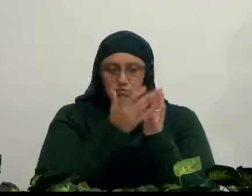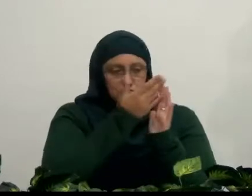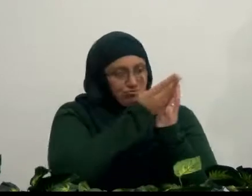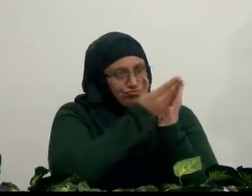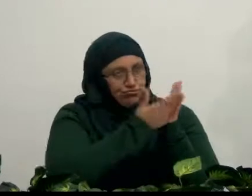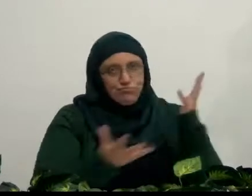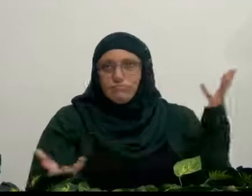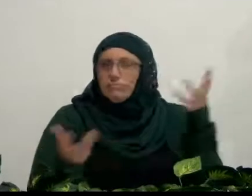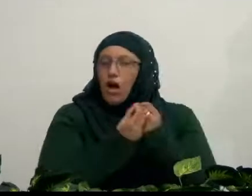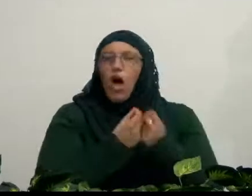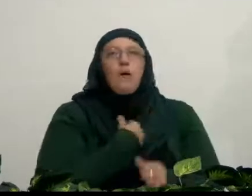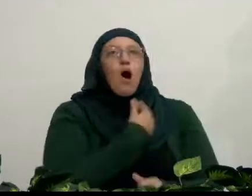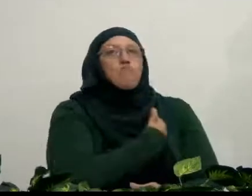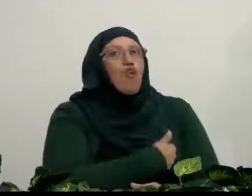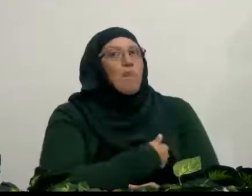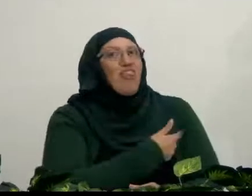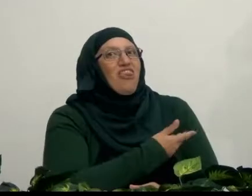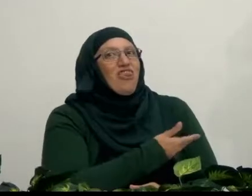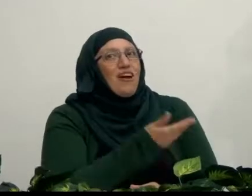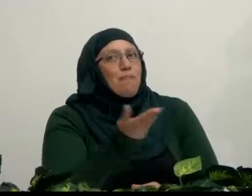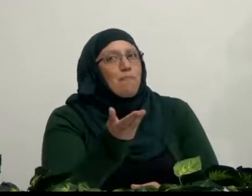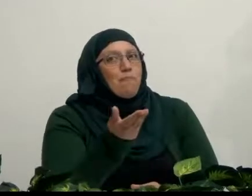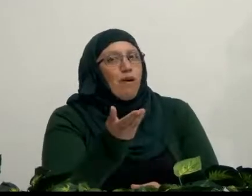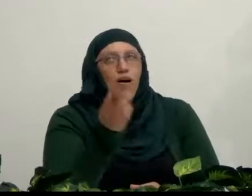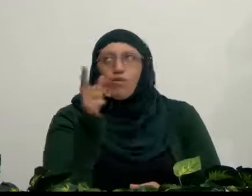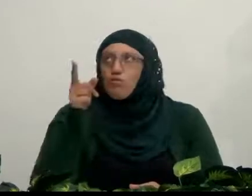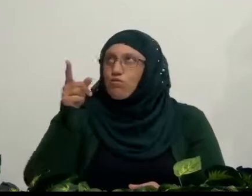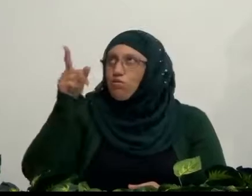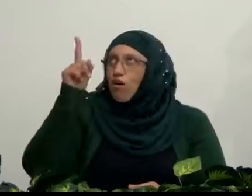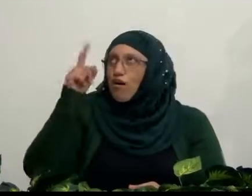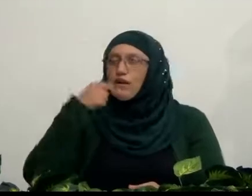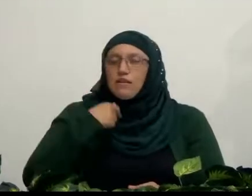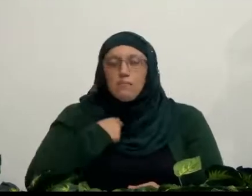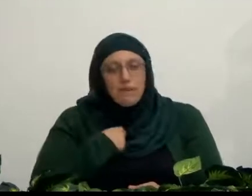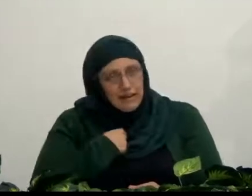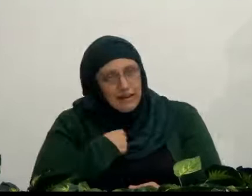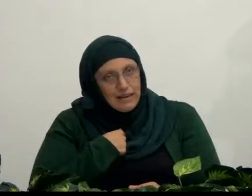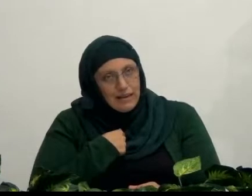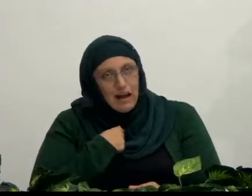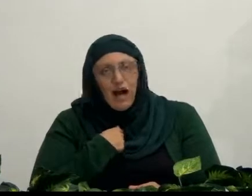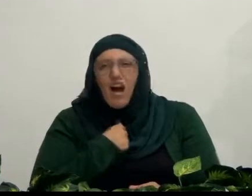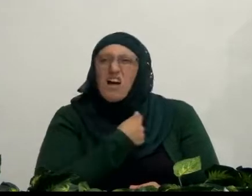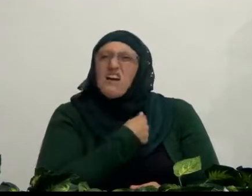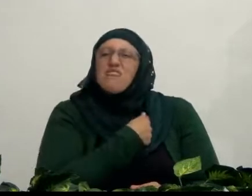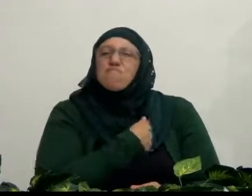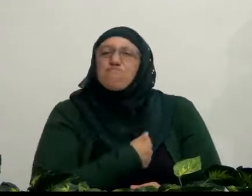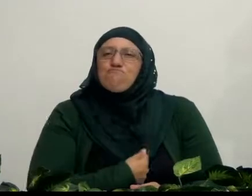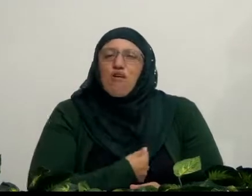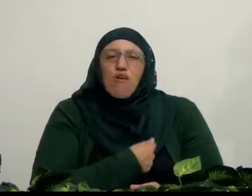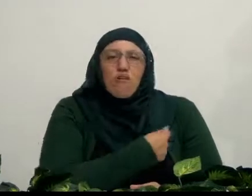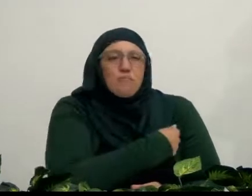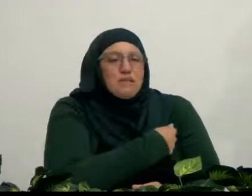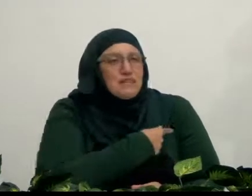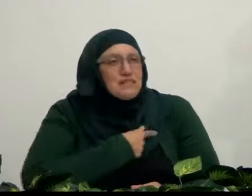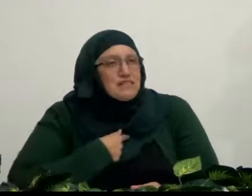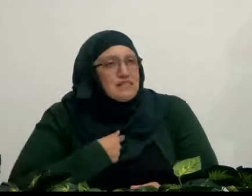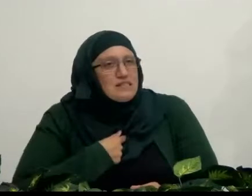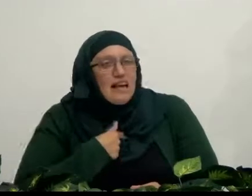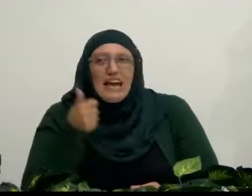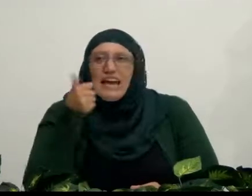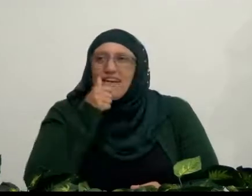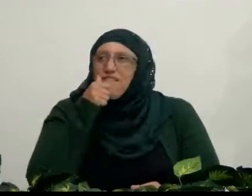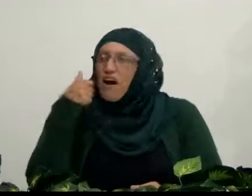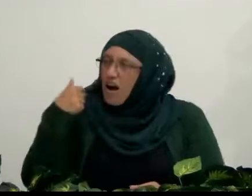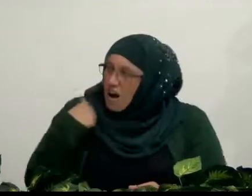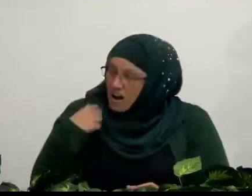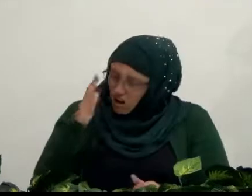careful. Ala anni, I promise that should in kuntu min ahlil jannah,